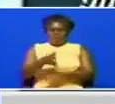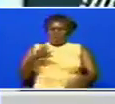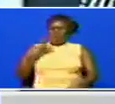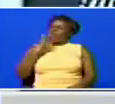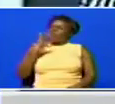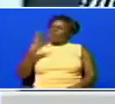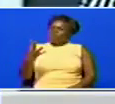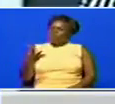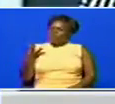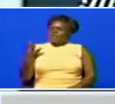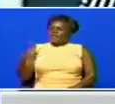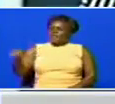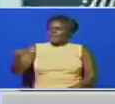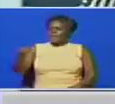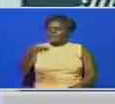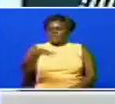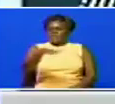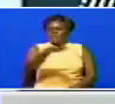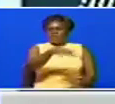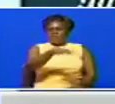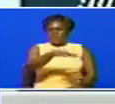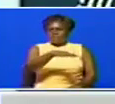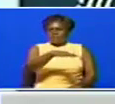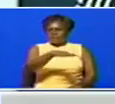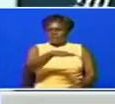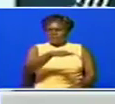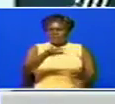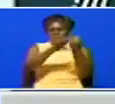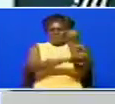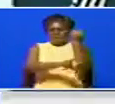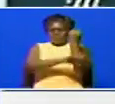different observation posts, random choices around the country,